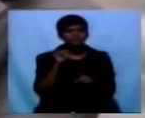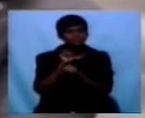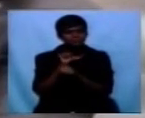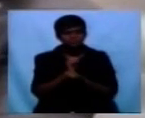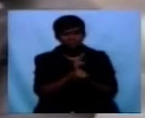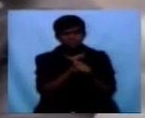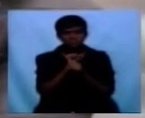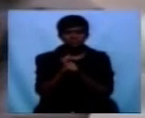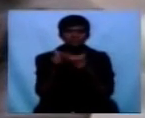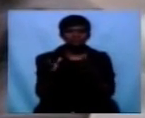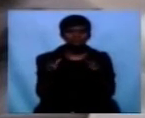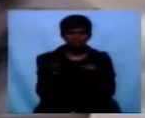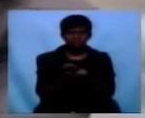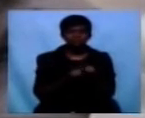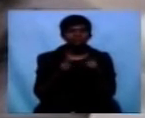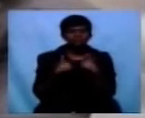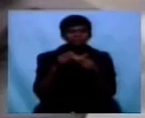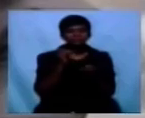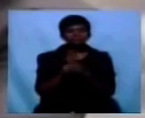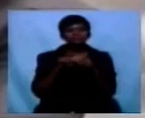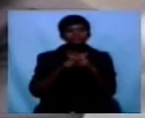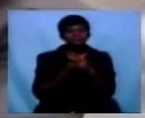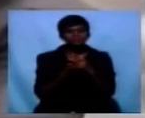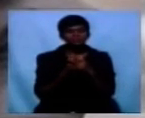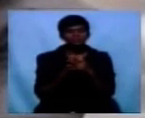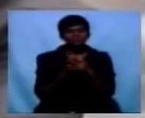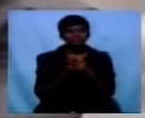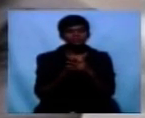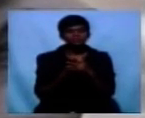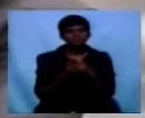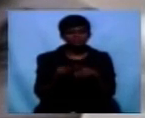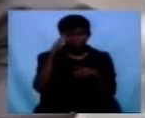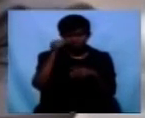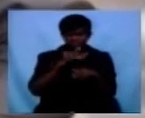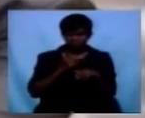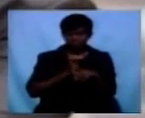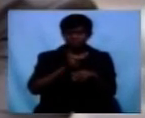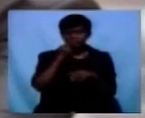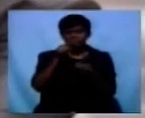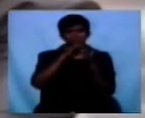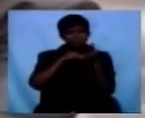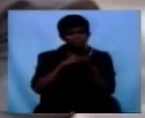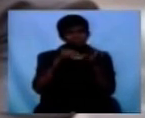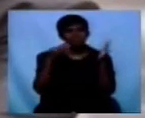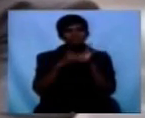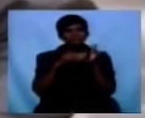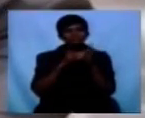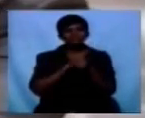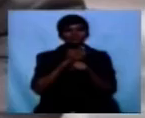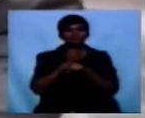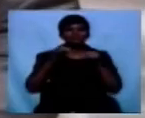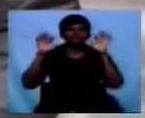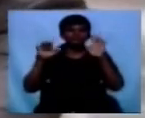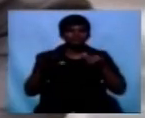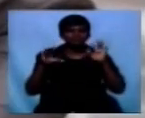by the contractors. And I have started liquidating that. That's what I'm saying. By January, February, after the rain season again, I